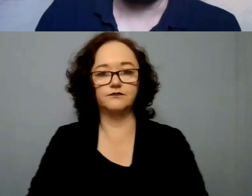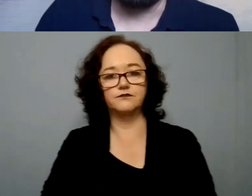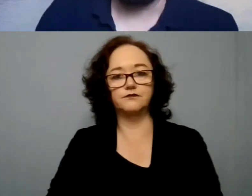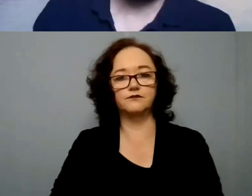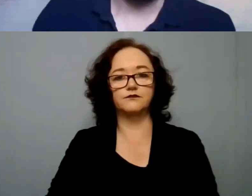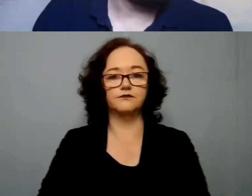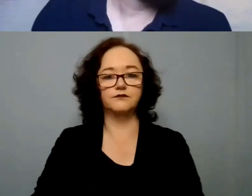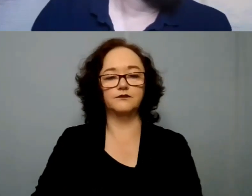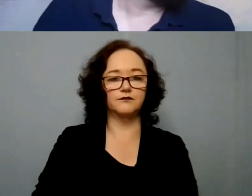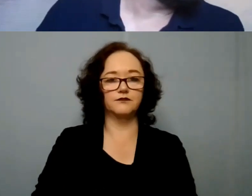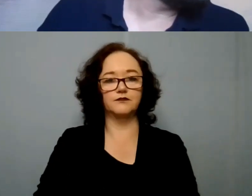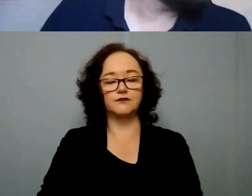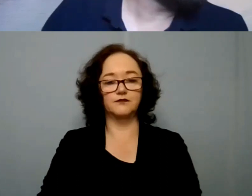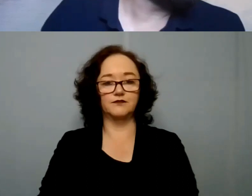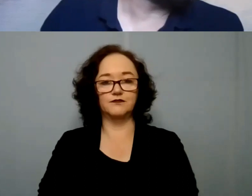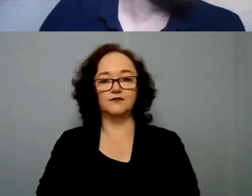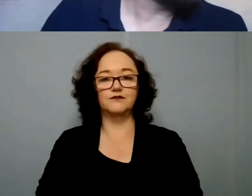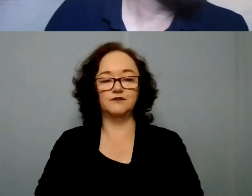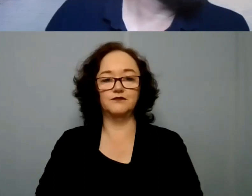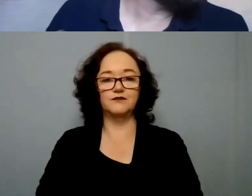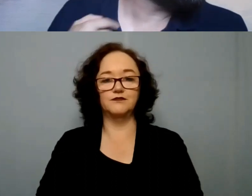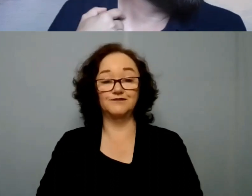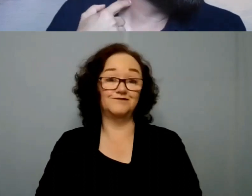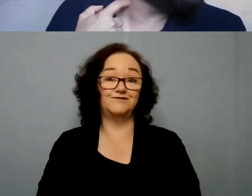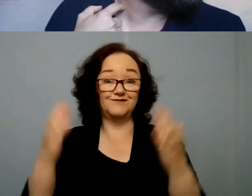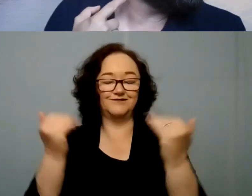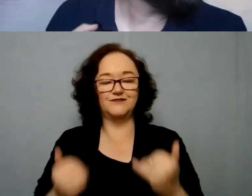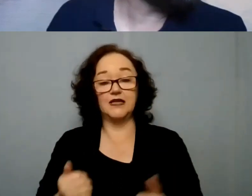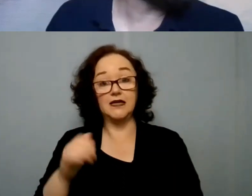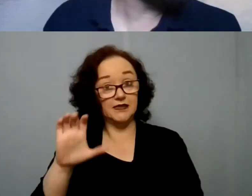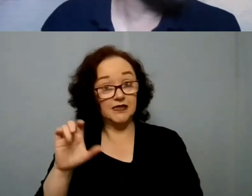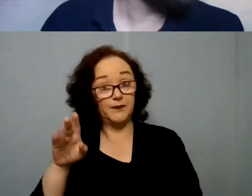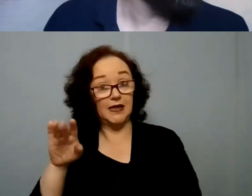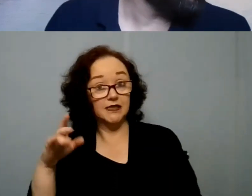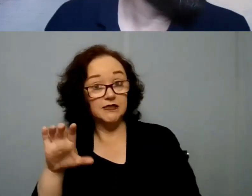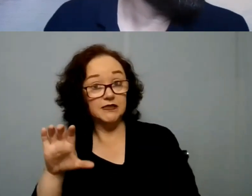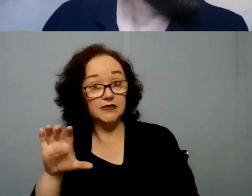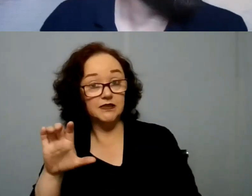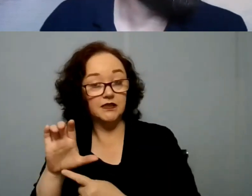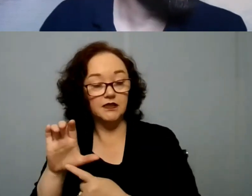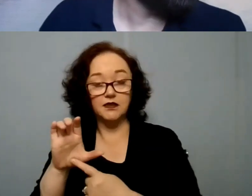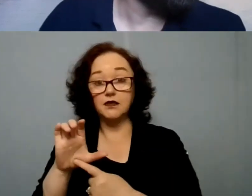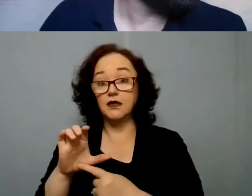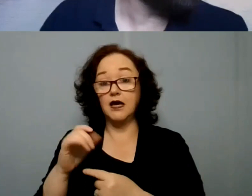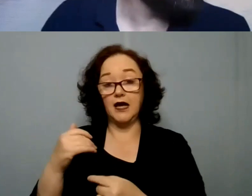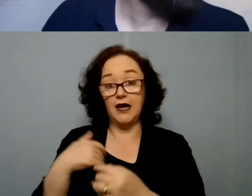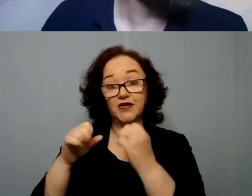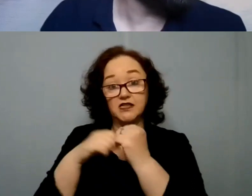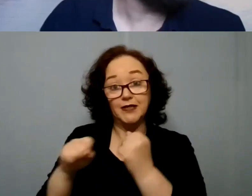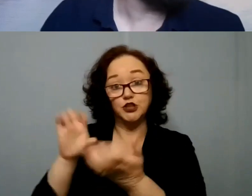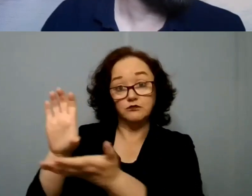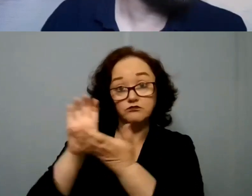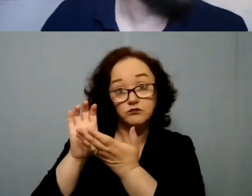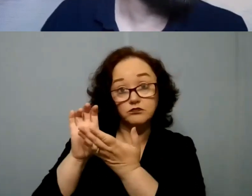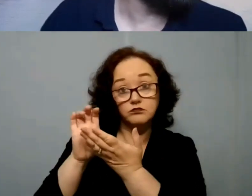Okay, well, we'll move to the next one then. Our next one. Are CCBHCs receiving expansion grants certified by their state?